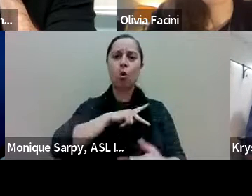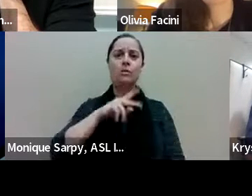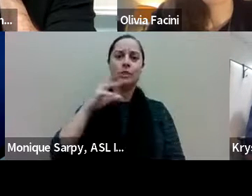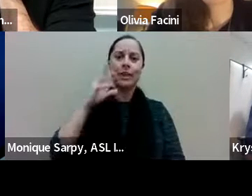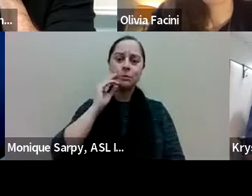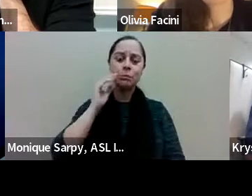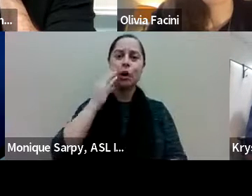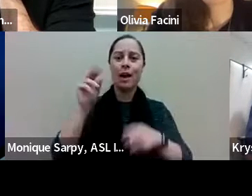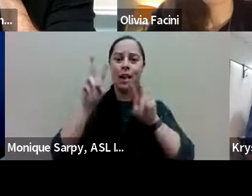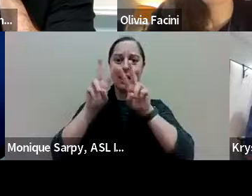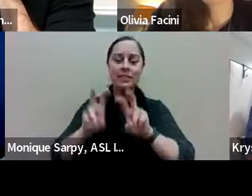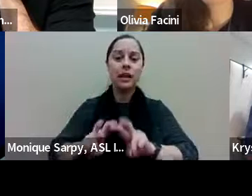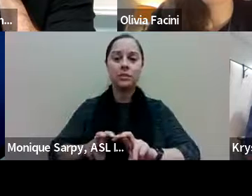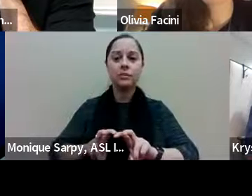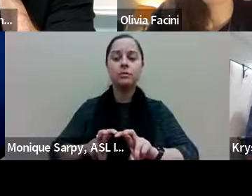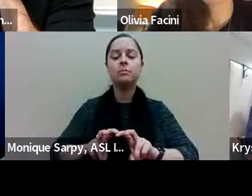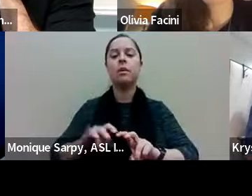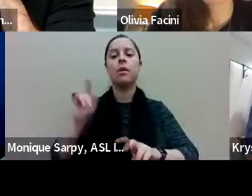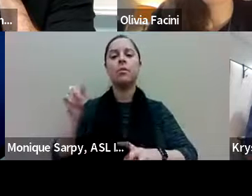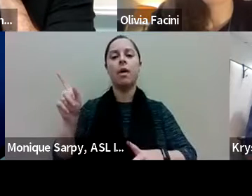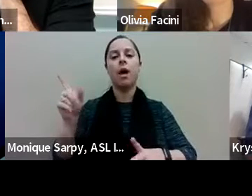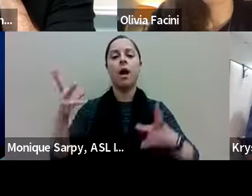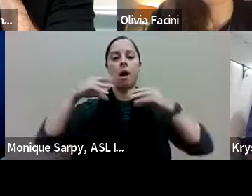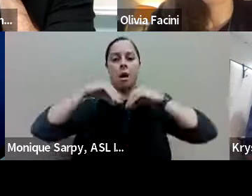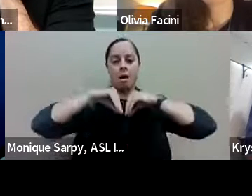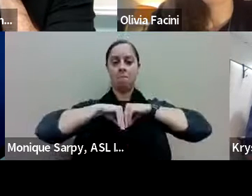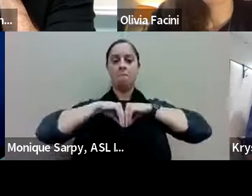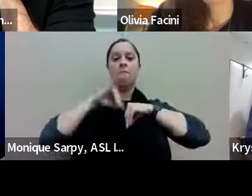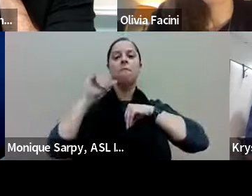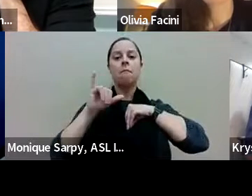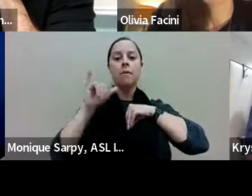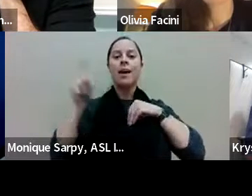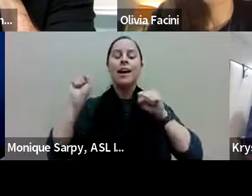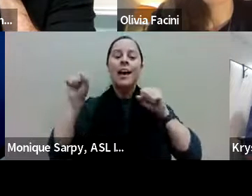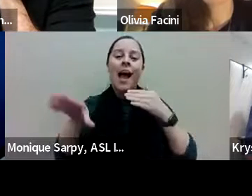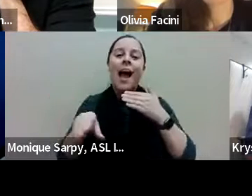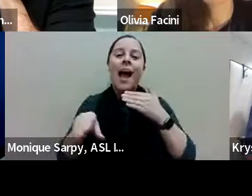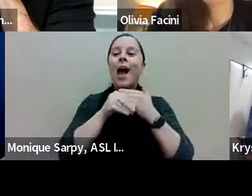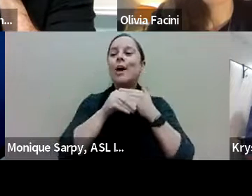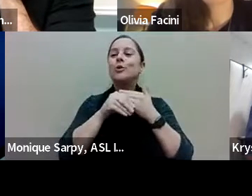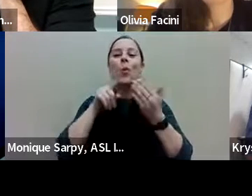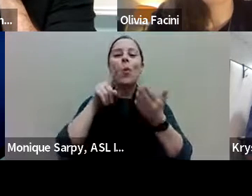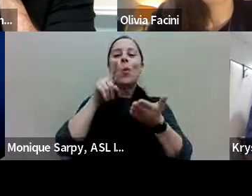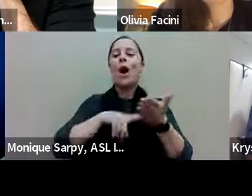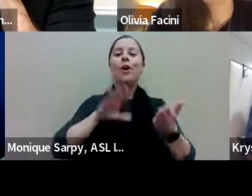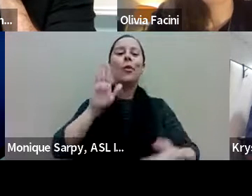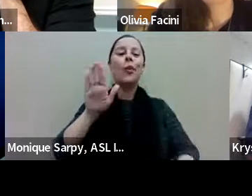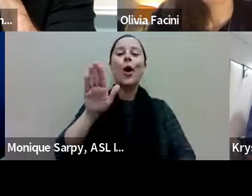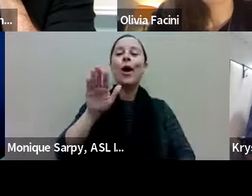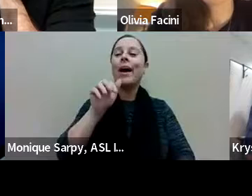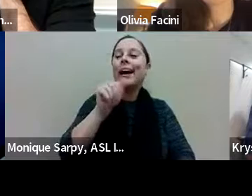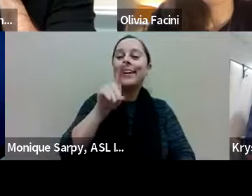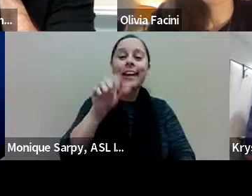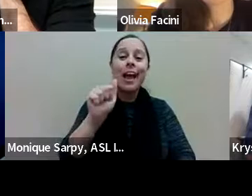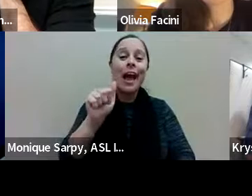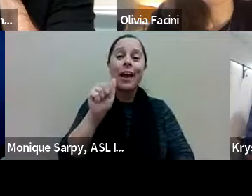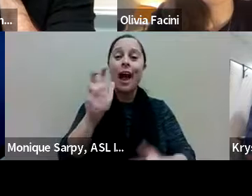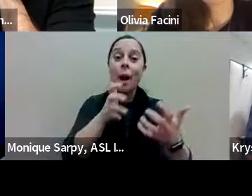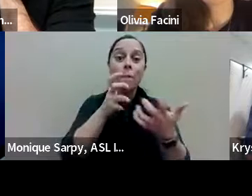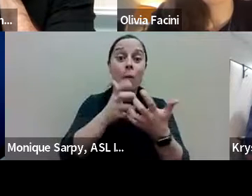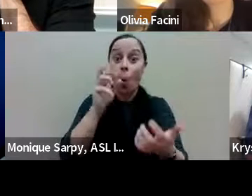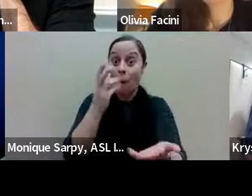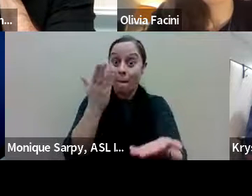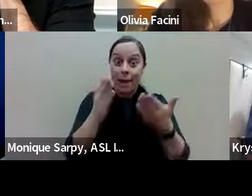assessment, that role play assessment, they'll be able to add to any of their ADA accommodations or even start an ADA